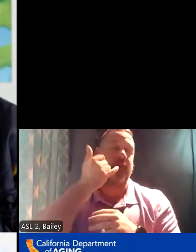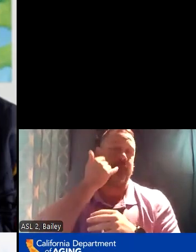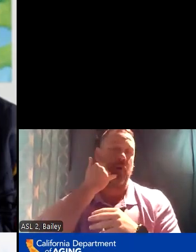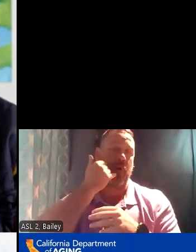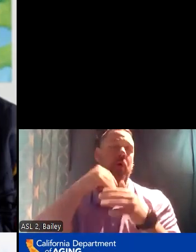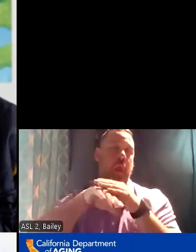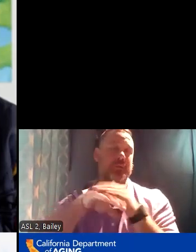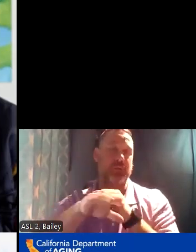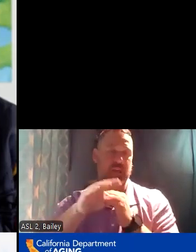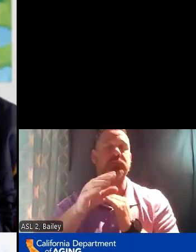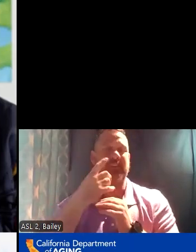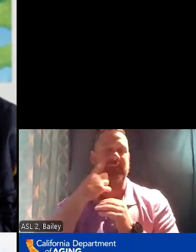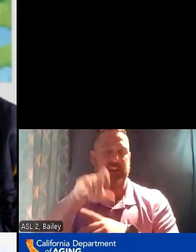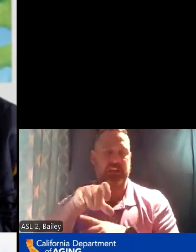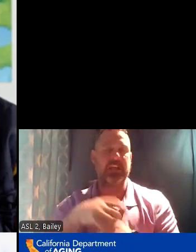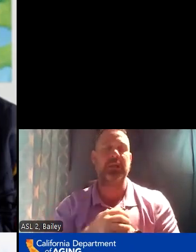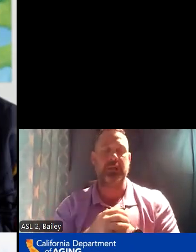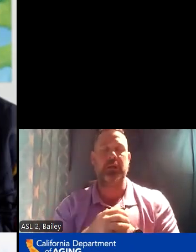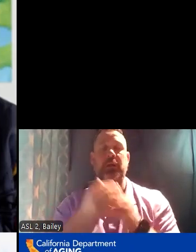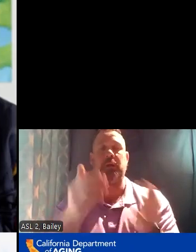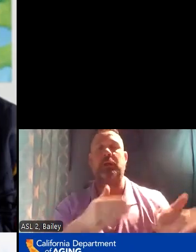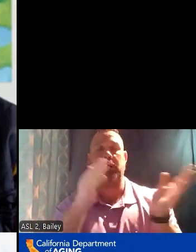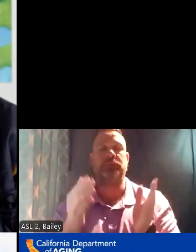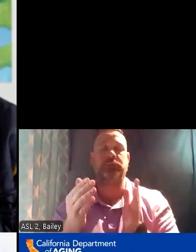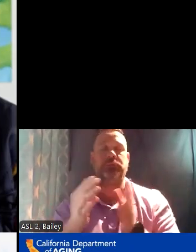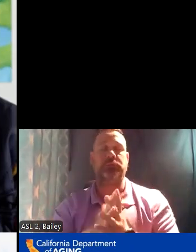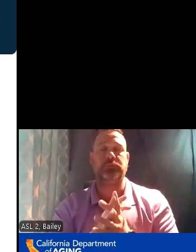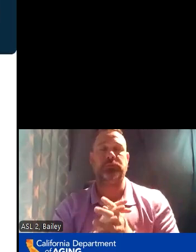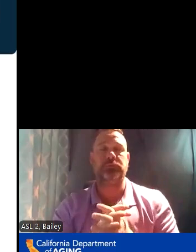that. Let's do the next slide, Rosie.